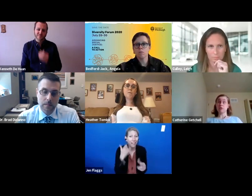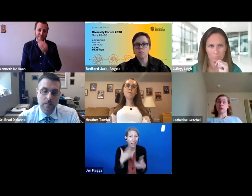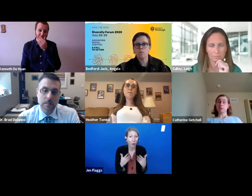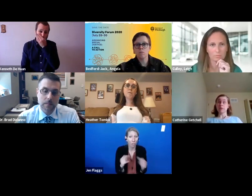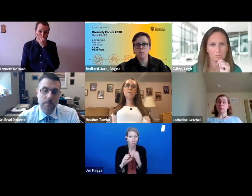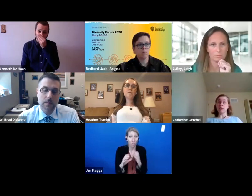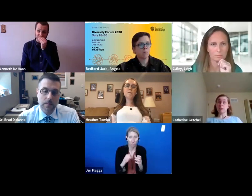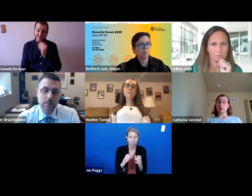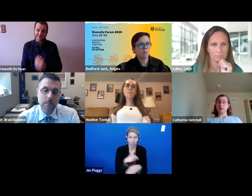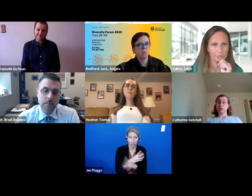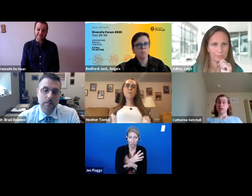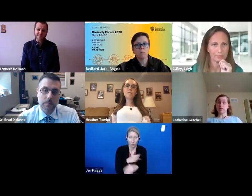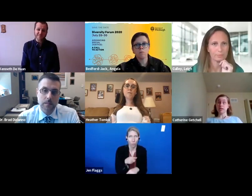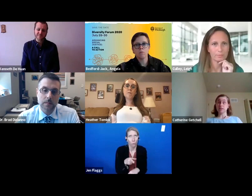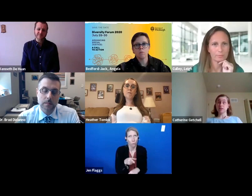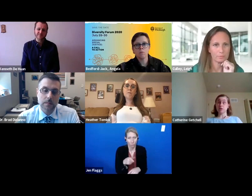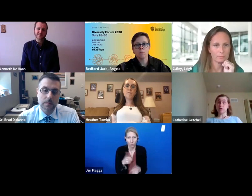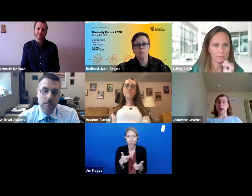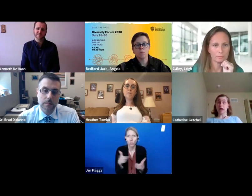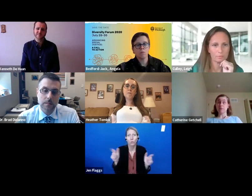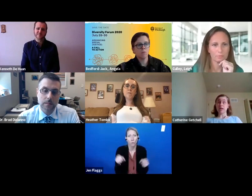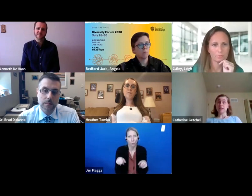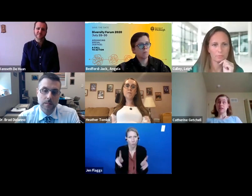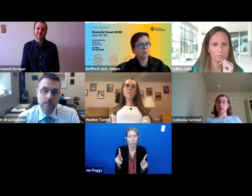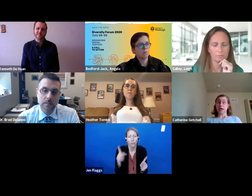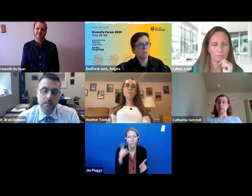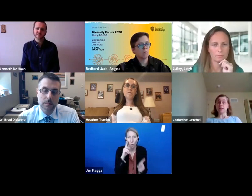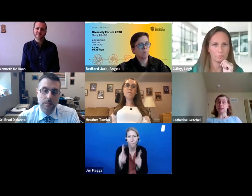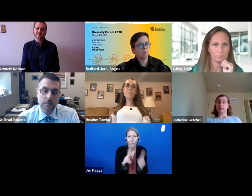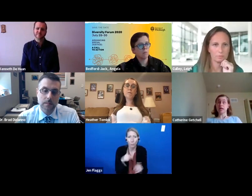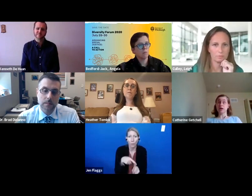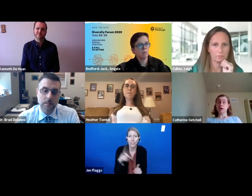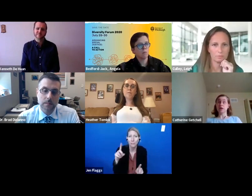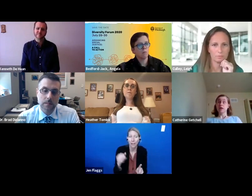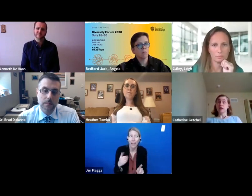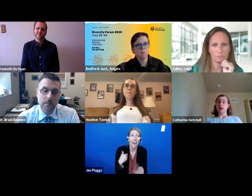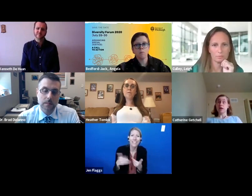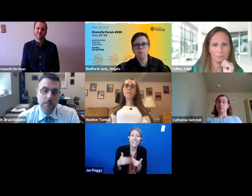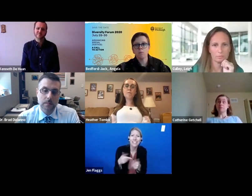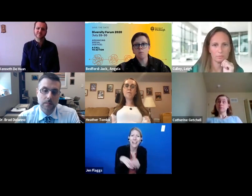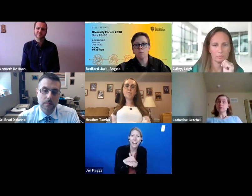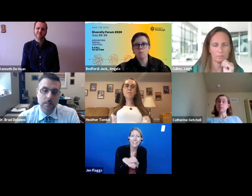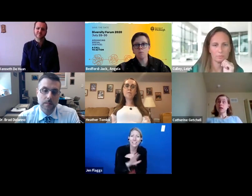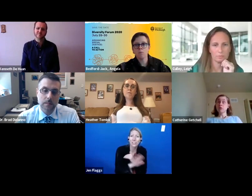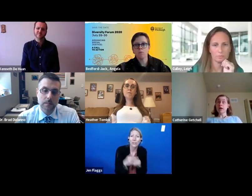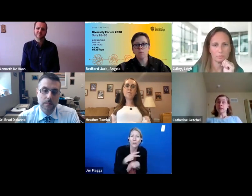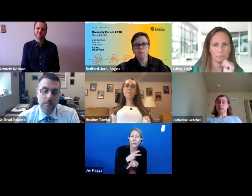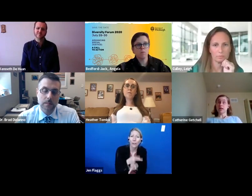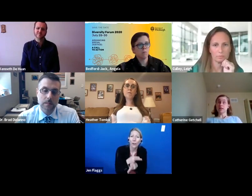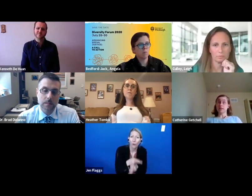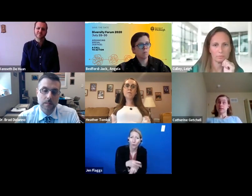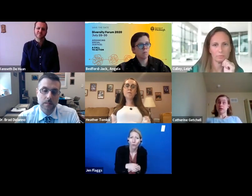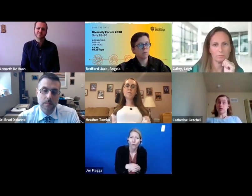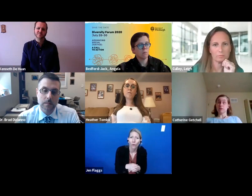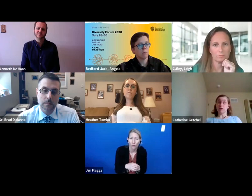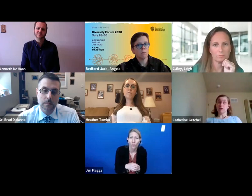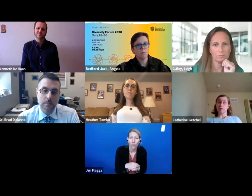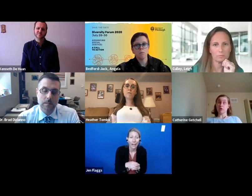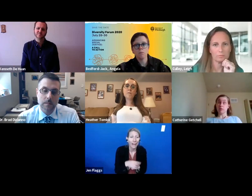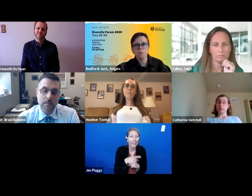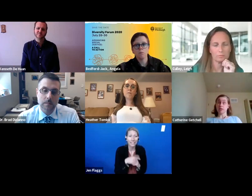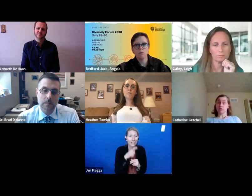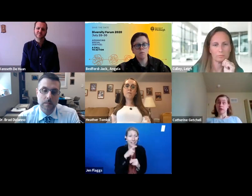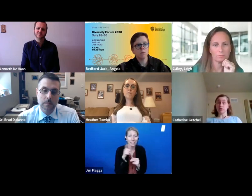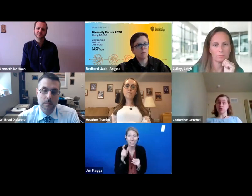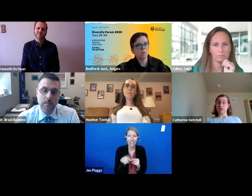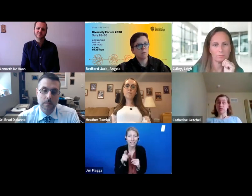opportunity for people with disabilities to have easier access to care in a way that does not necessarily involve